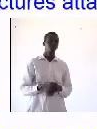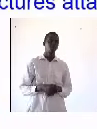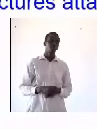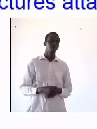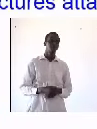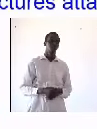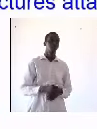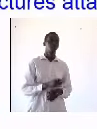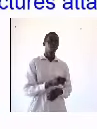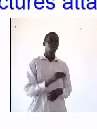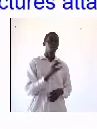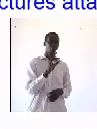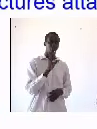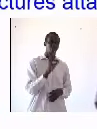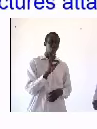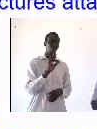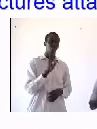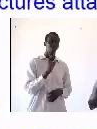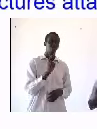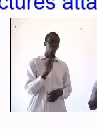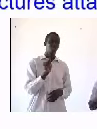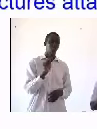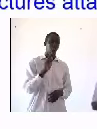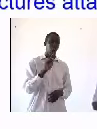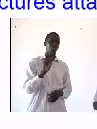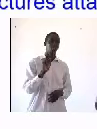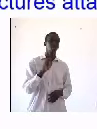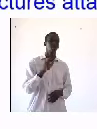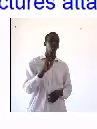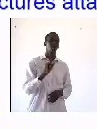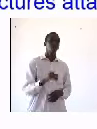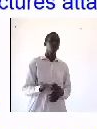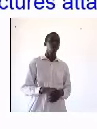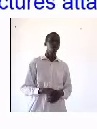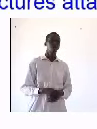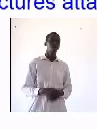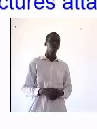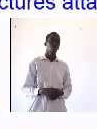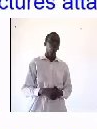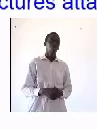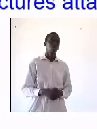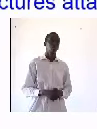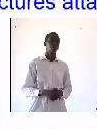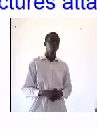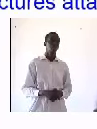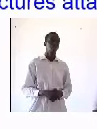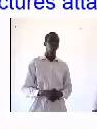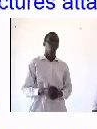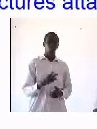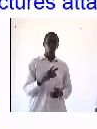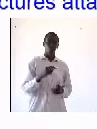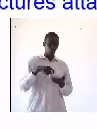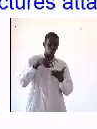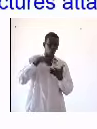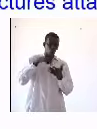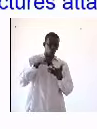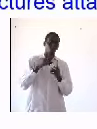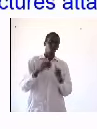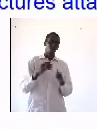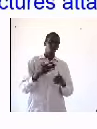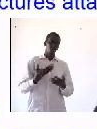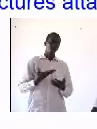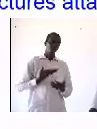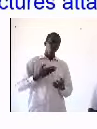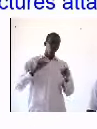have what you call the thalamus. These are two oval structures attached to the back of the forebrain. So now, what